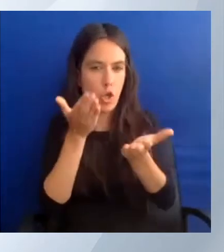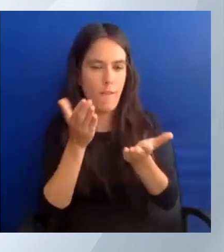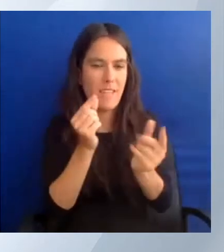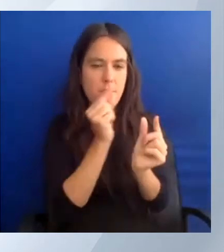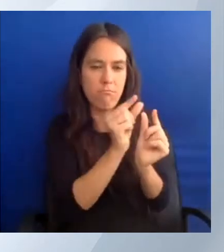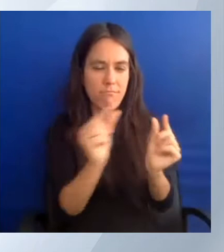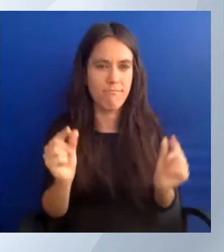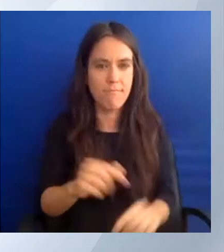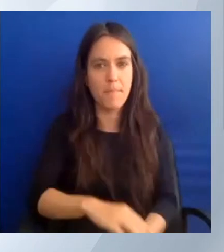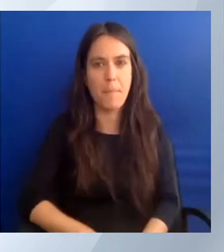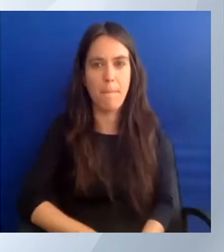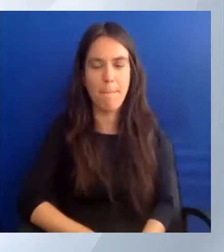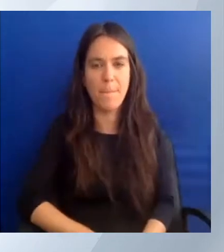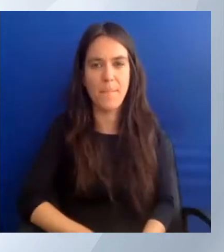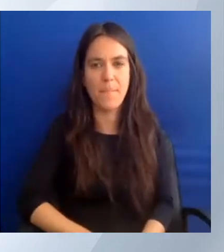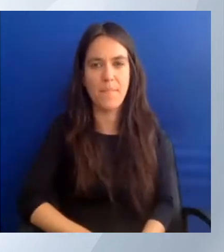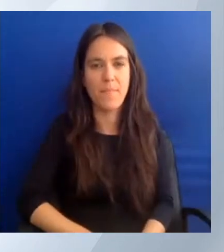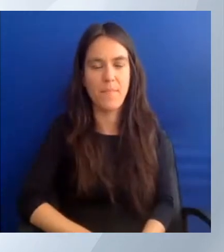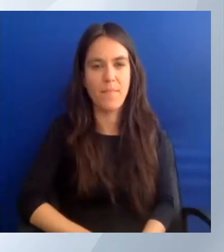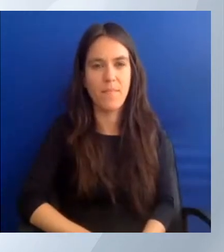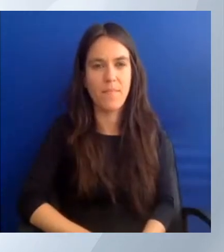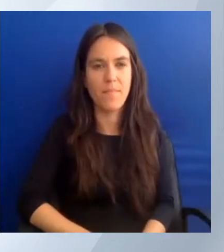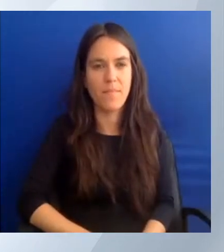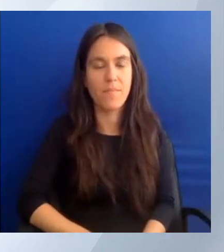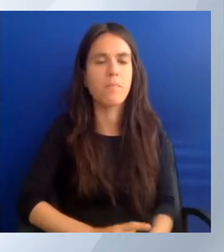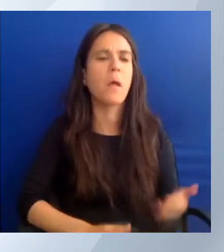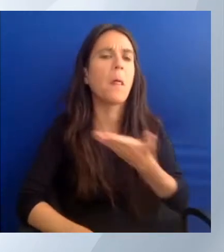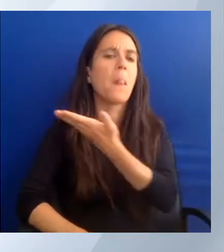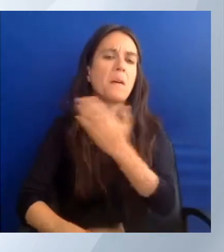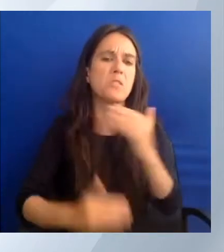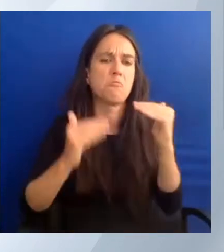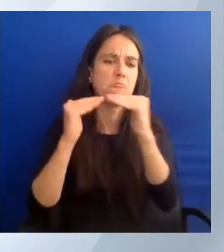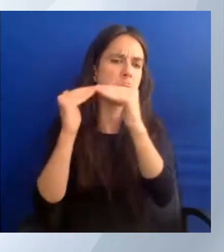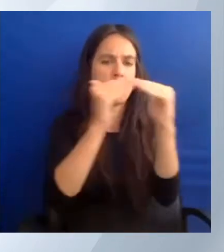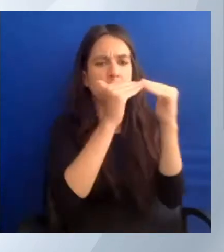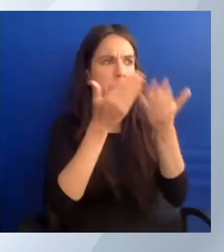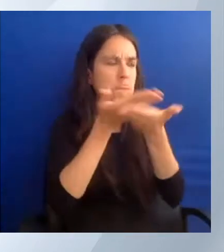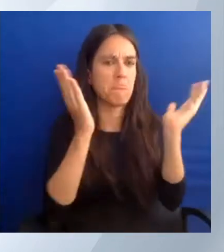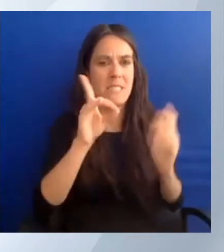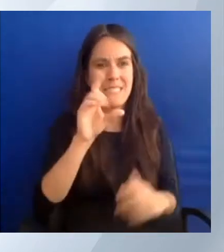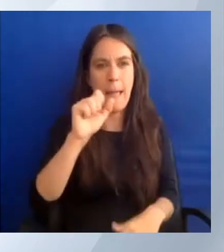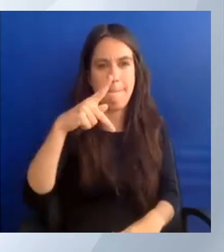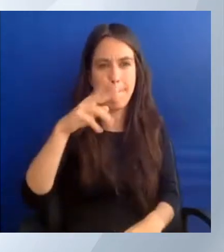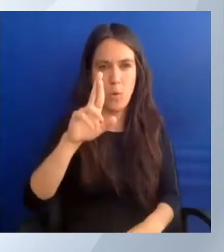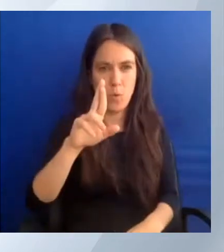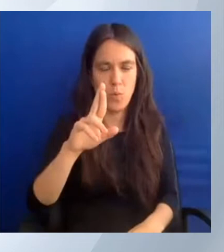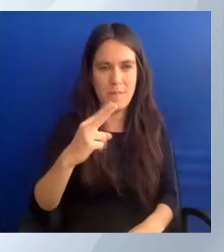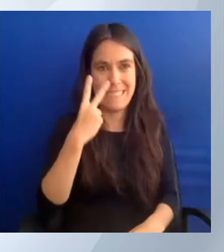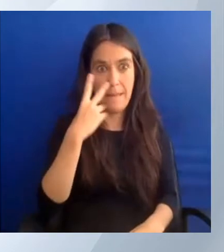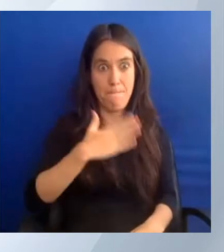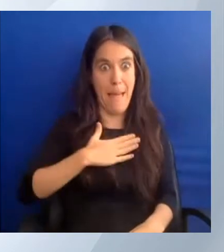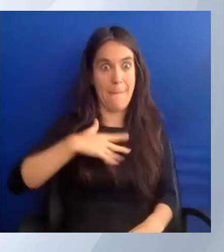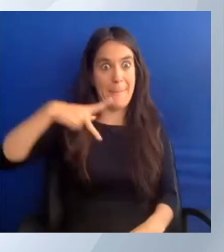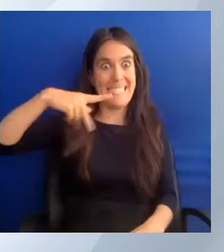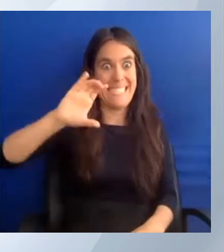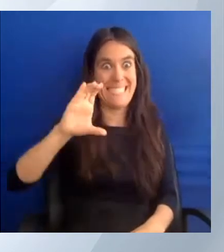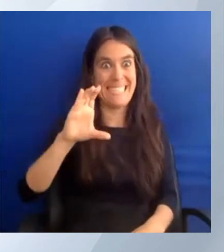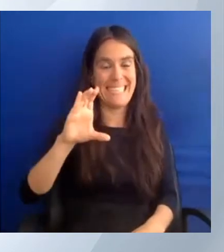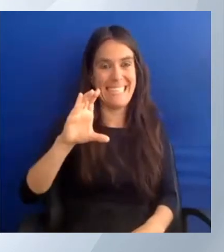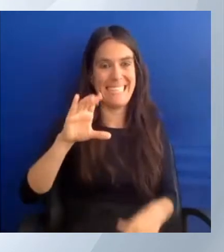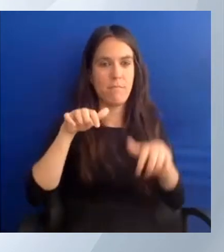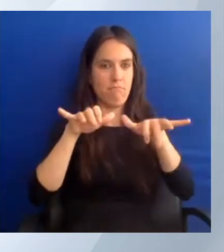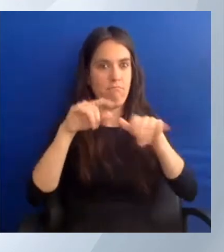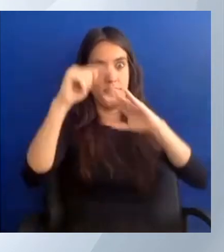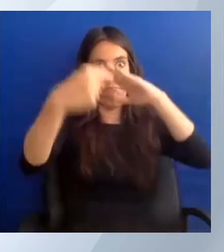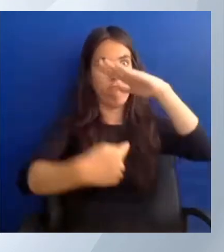So this is the standard Dapr samples repository I have cloned on my PC. I want to show you an